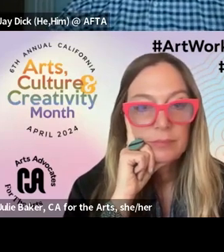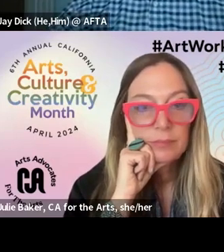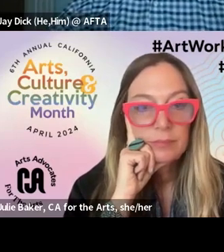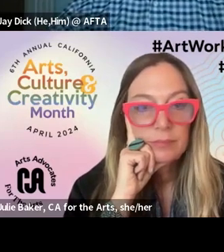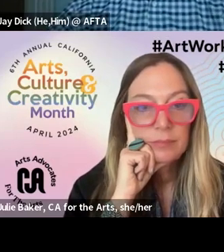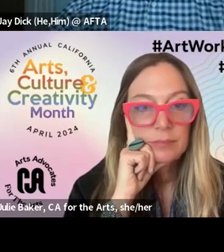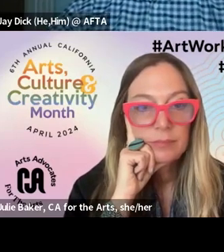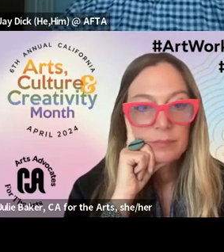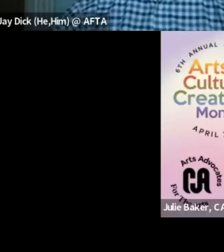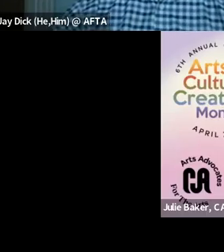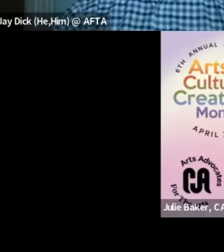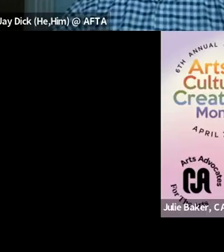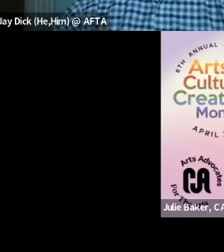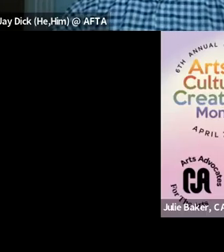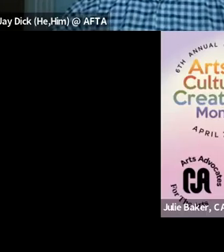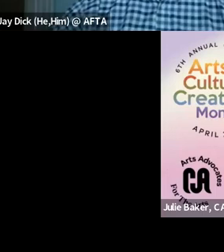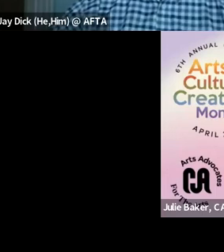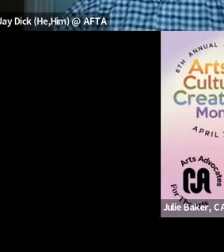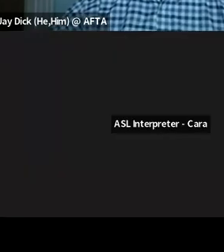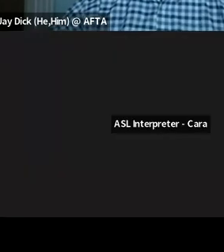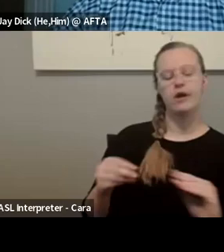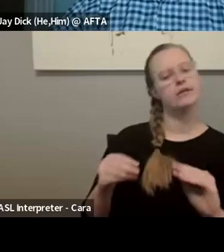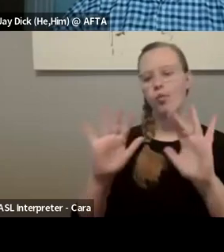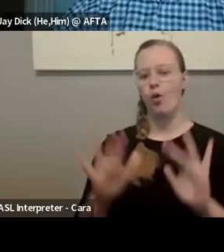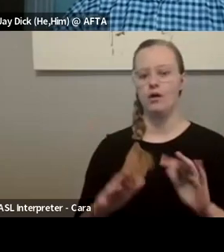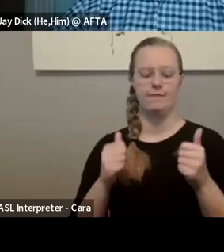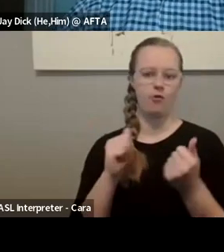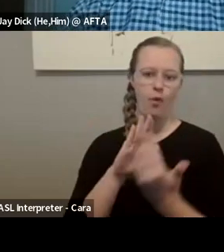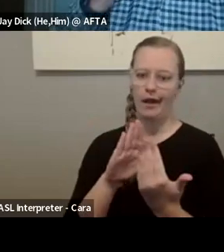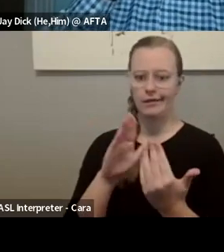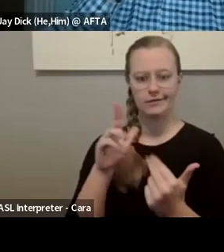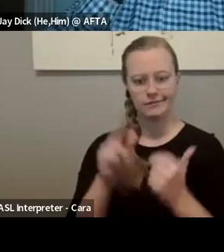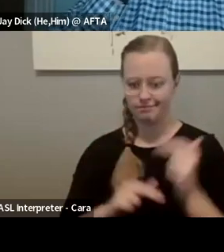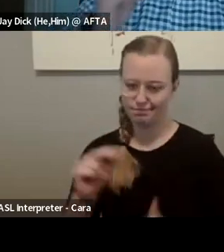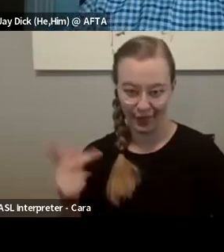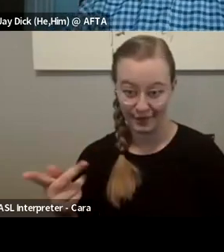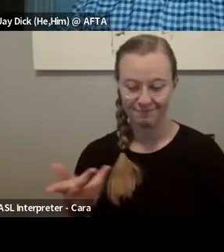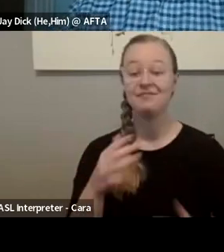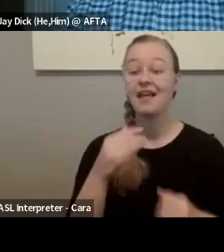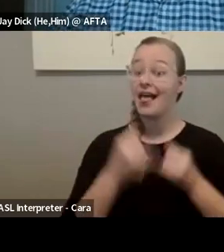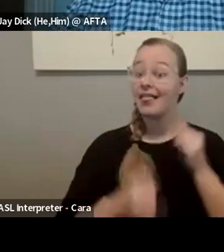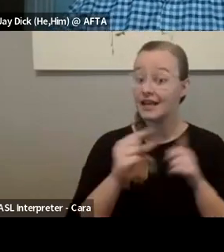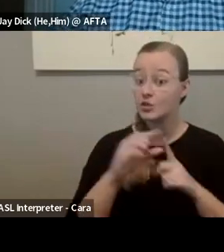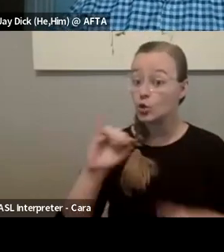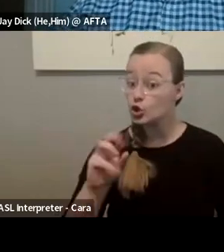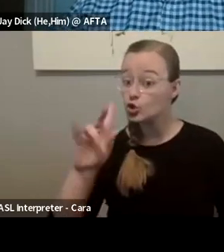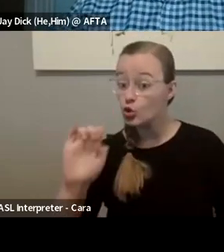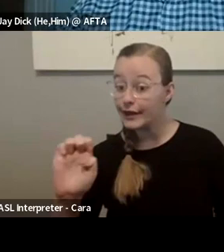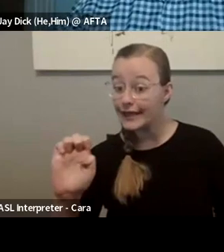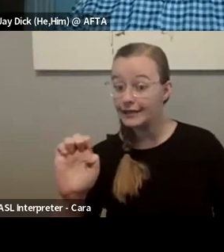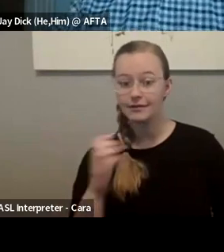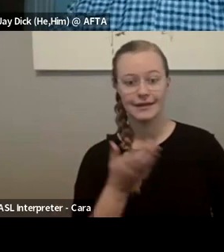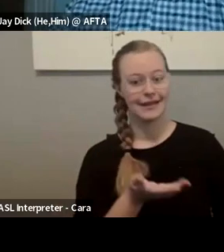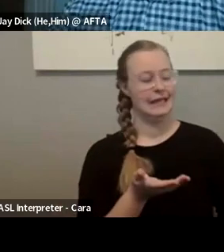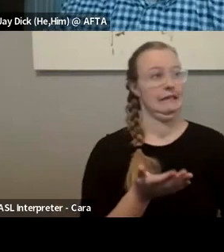stories. That's a great way to build that relationship. Cool. Last word, Julie. Oh, no,